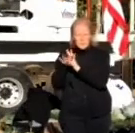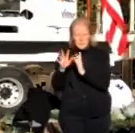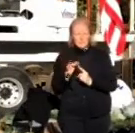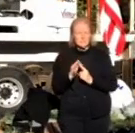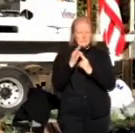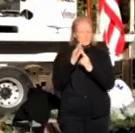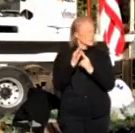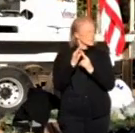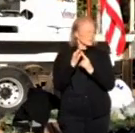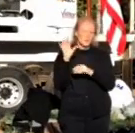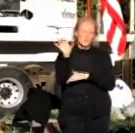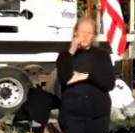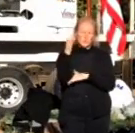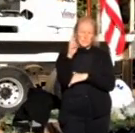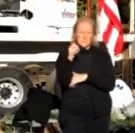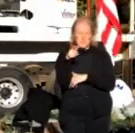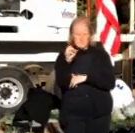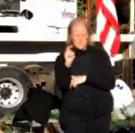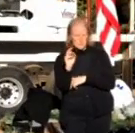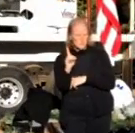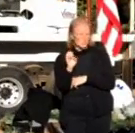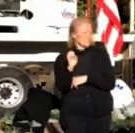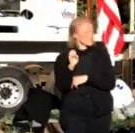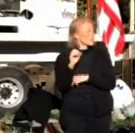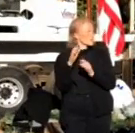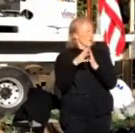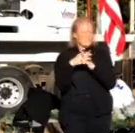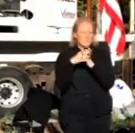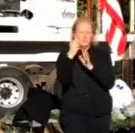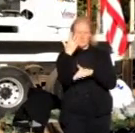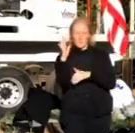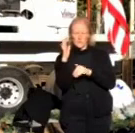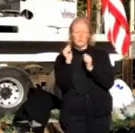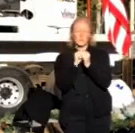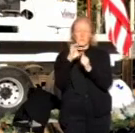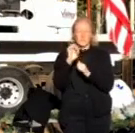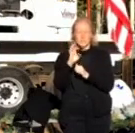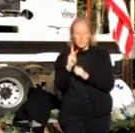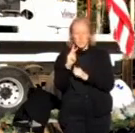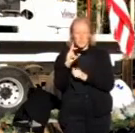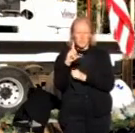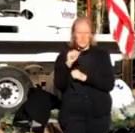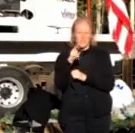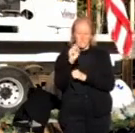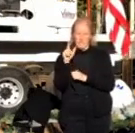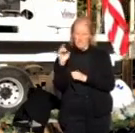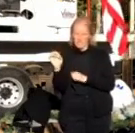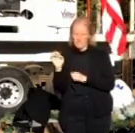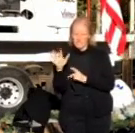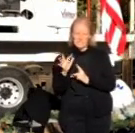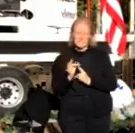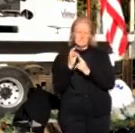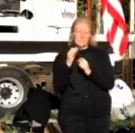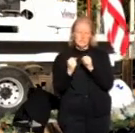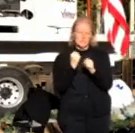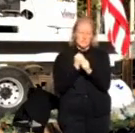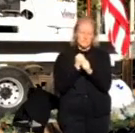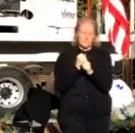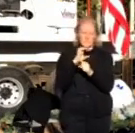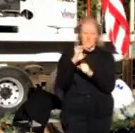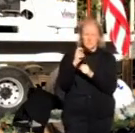special Christmas episode of the national TV series America's Forest with Chuck Lavelle. It's being filmed as a part of the special epic year.